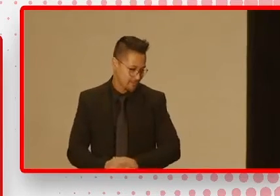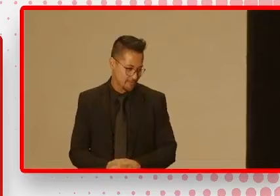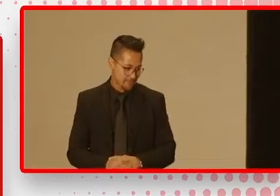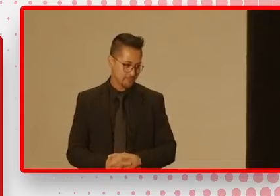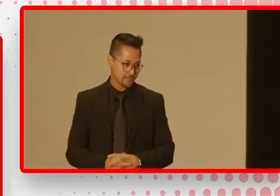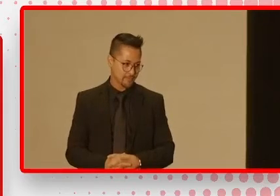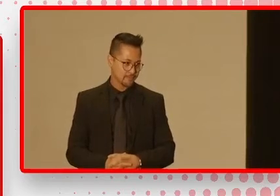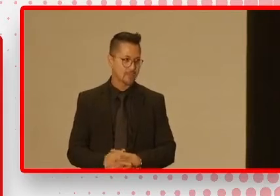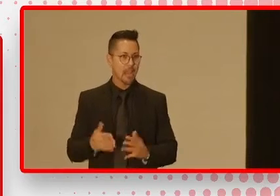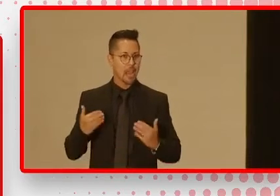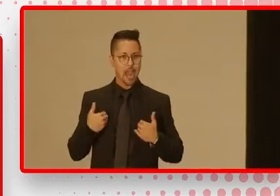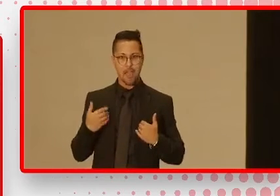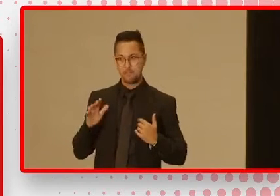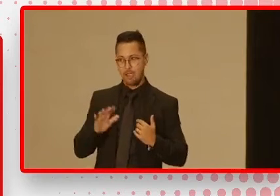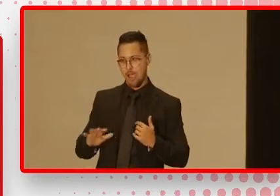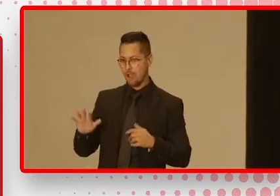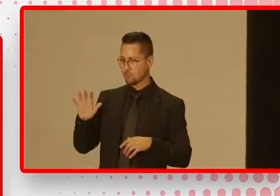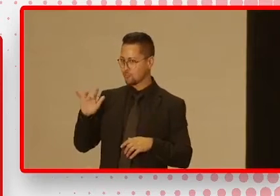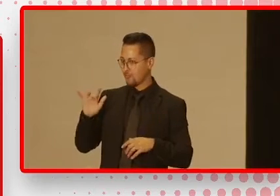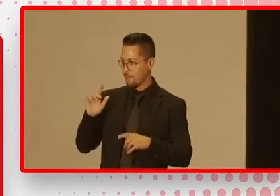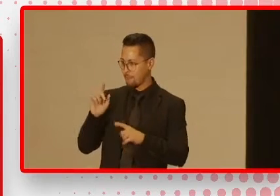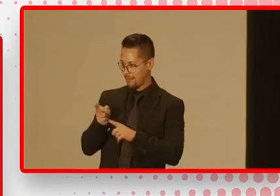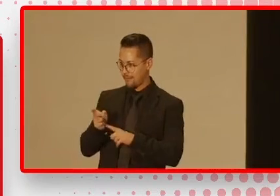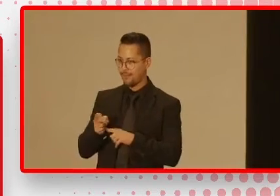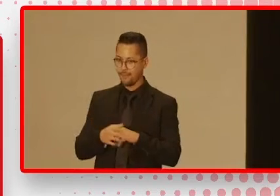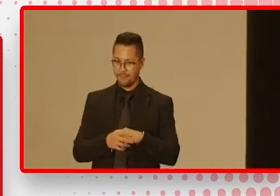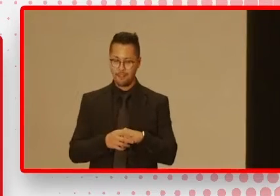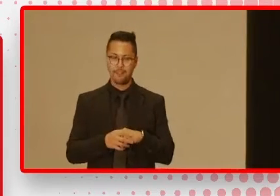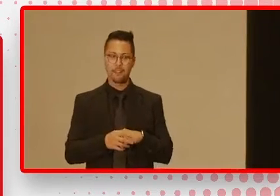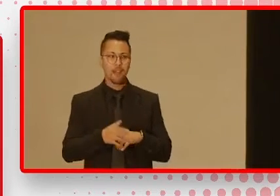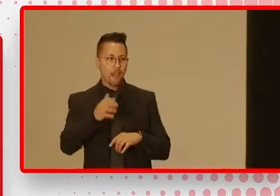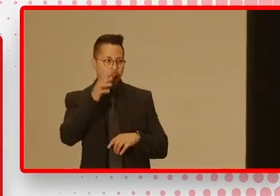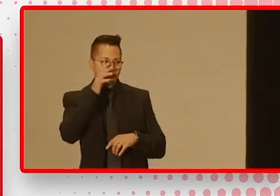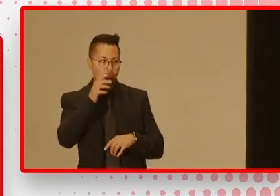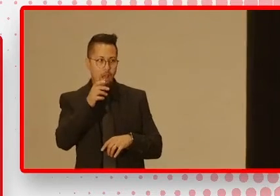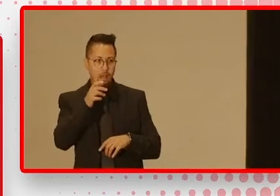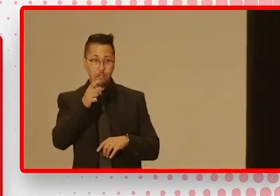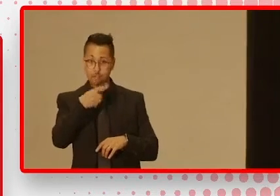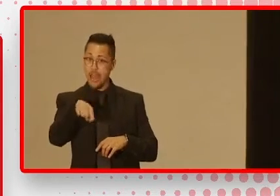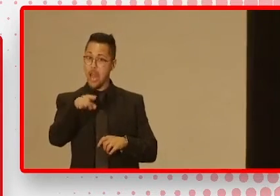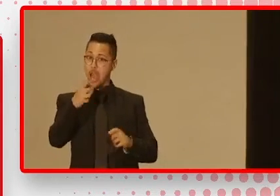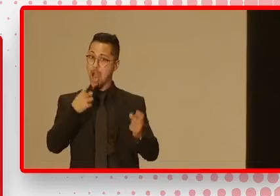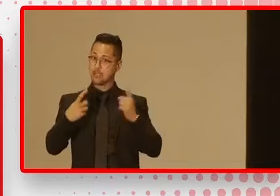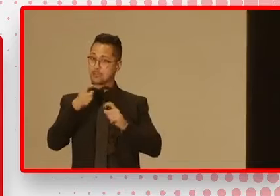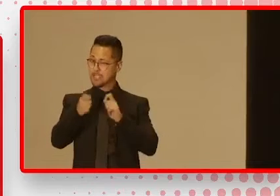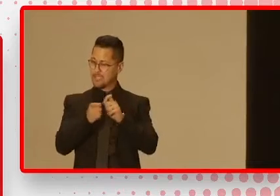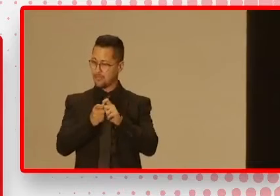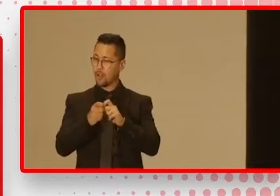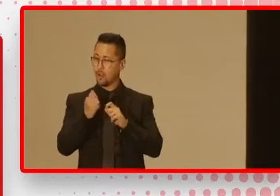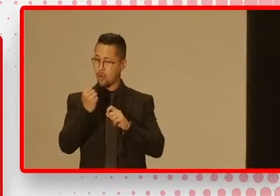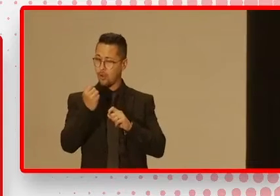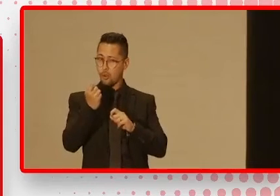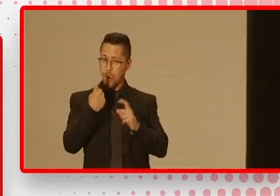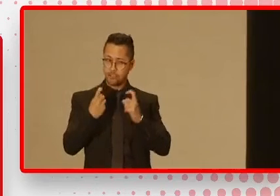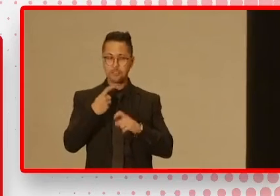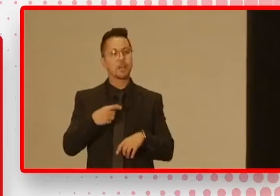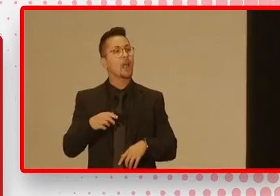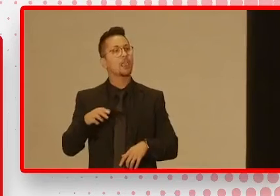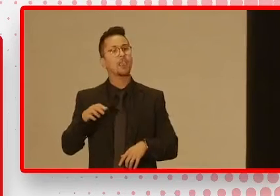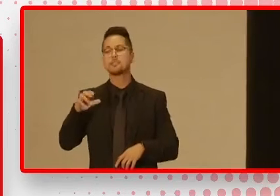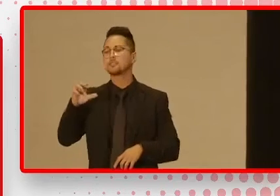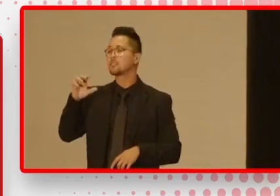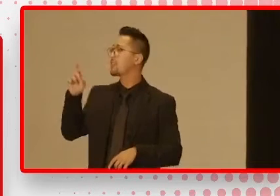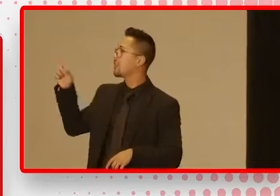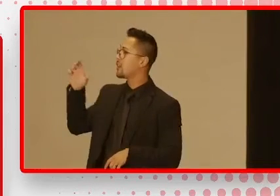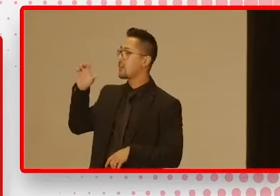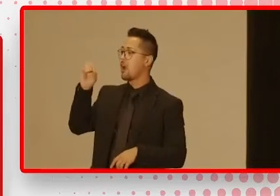And I've got about 25 minutes to ask specific questions. And that's our ombudsman email,